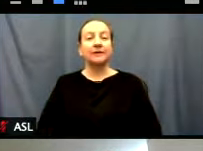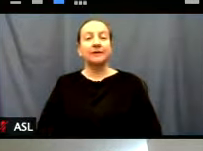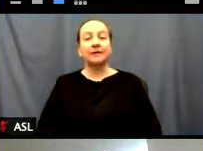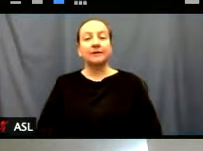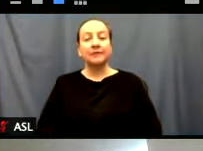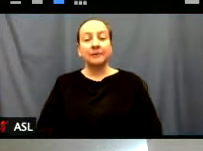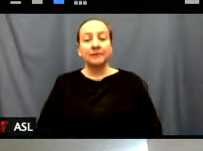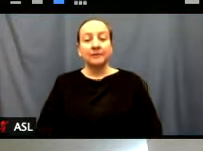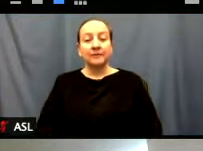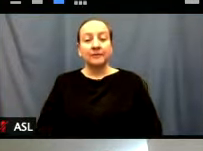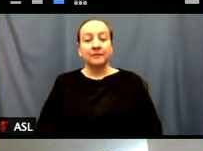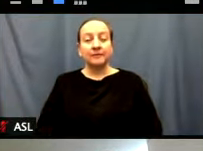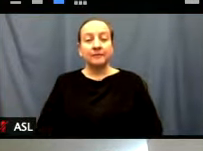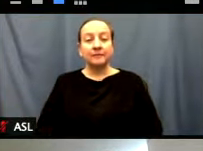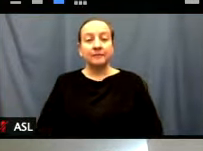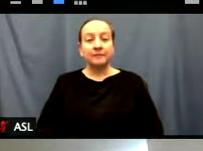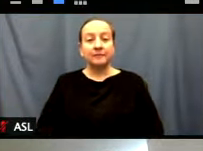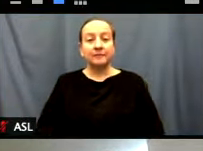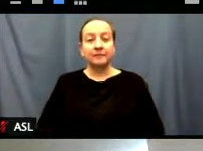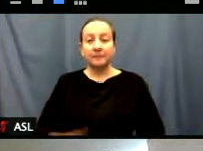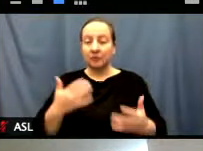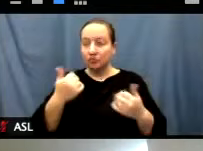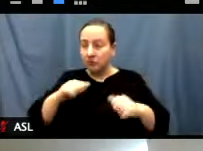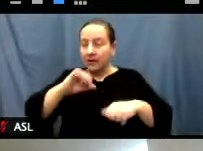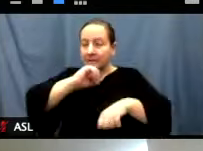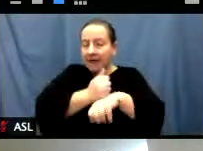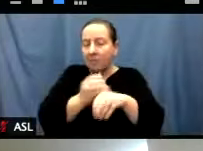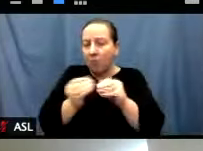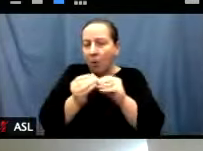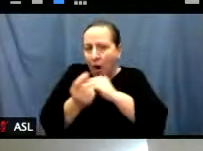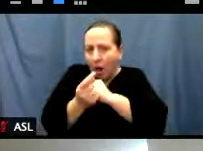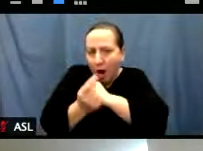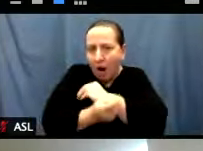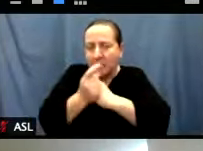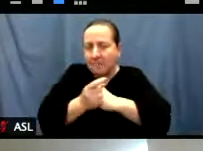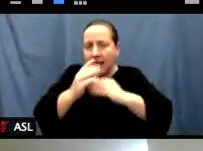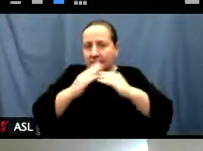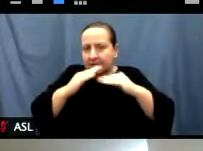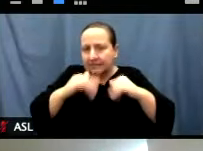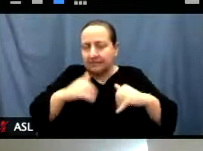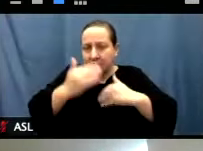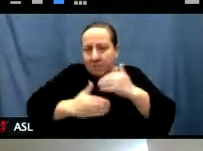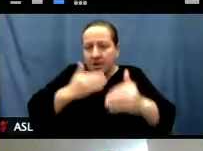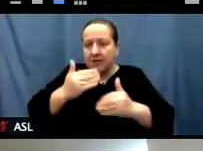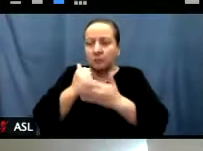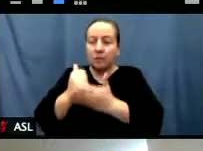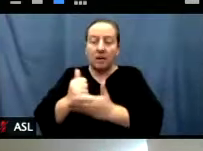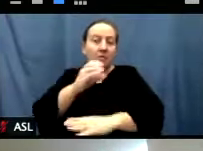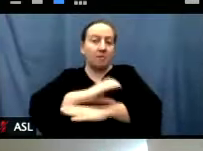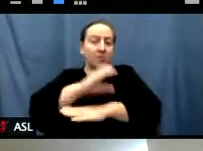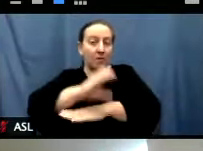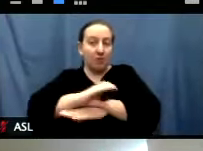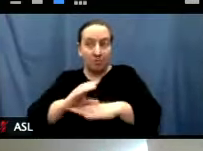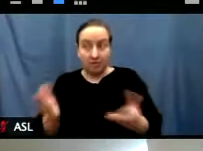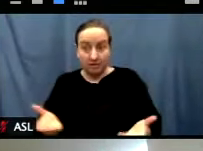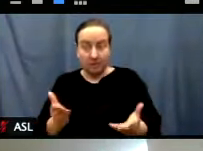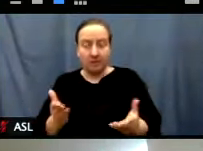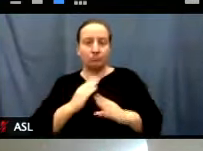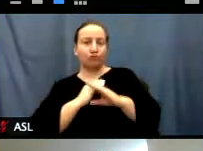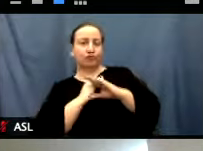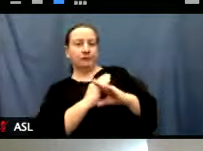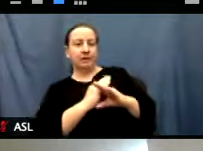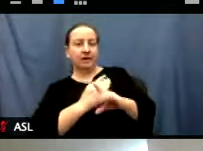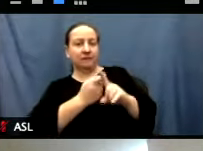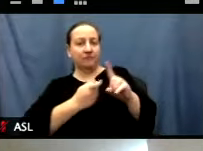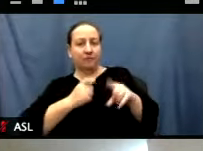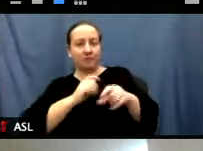and expanding other automations to try to support Coloradans in taking protective actions against COVID.